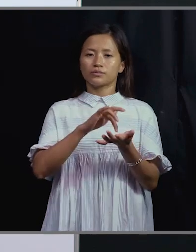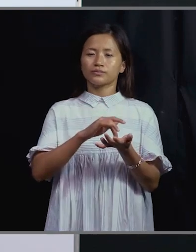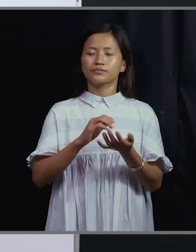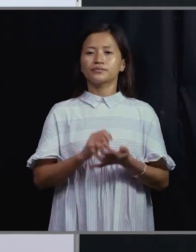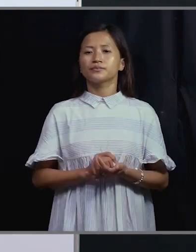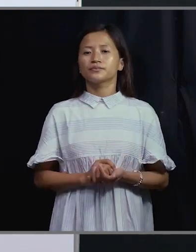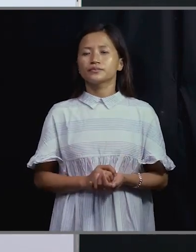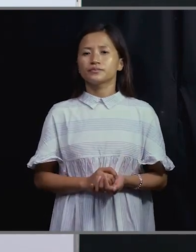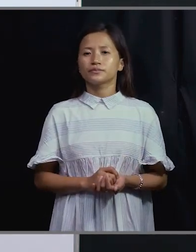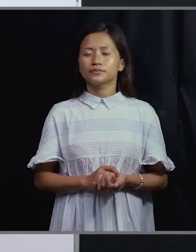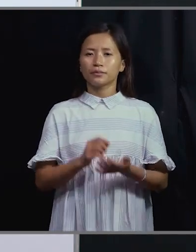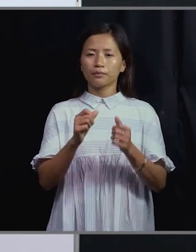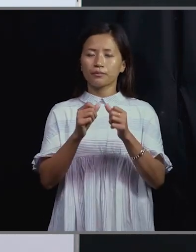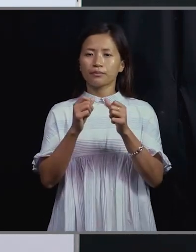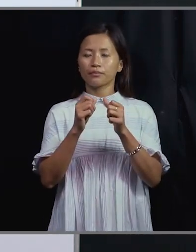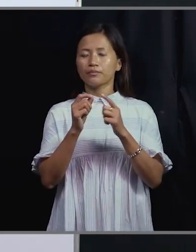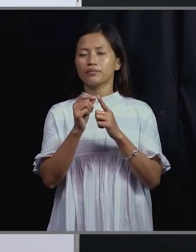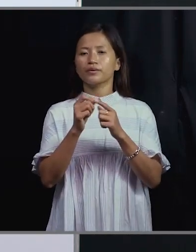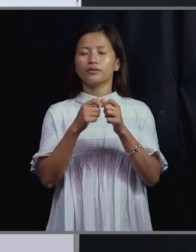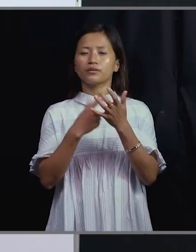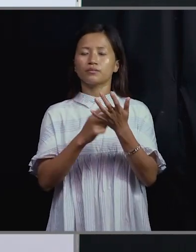at para position.